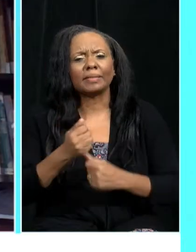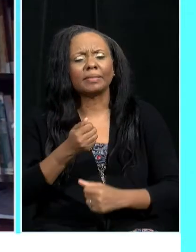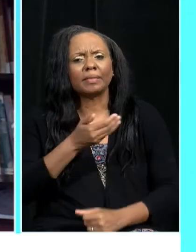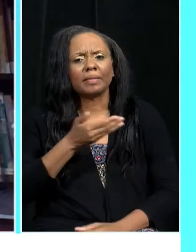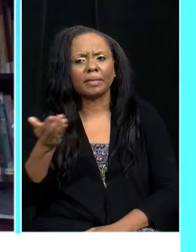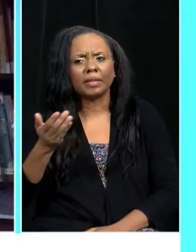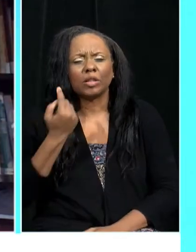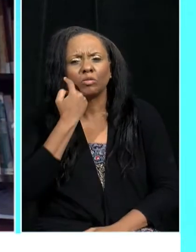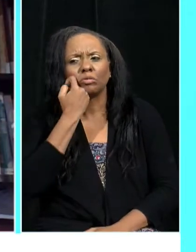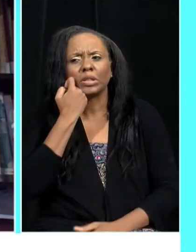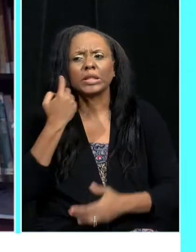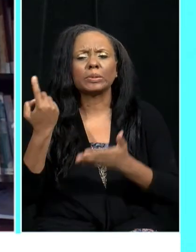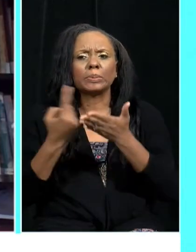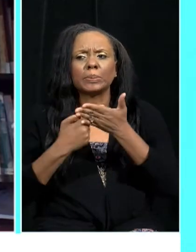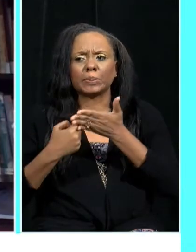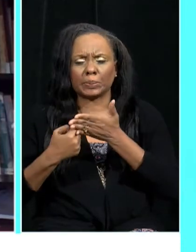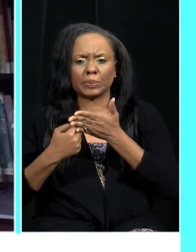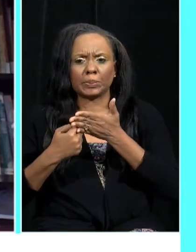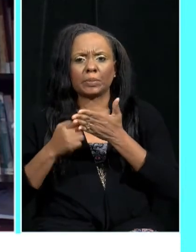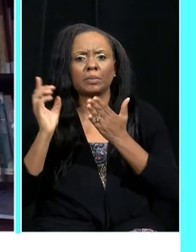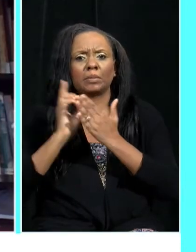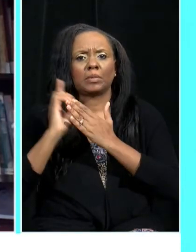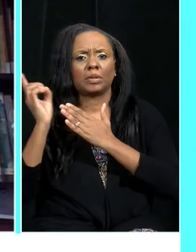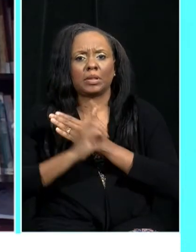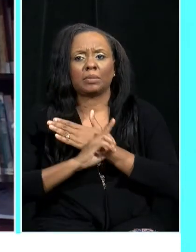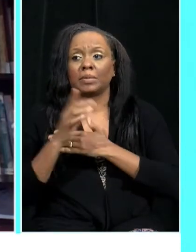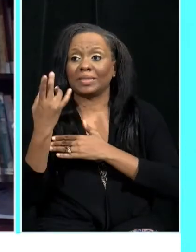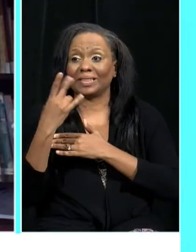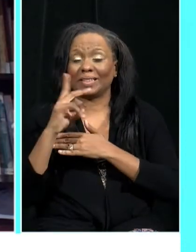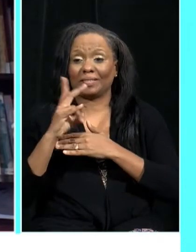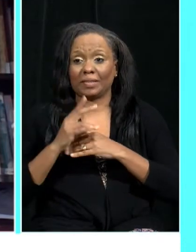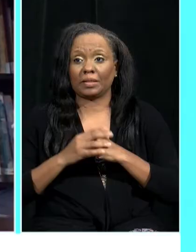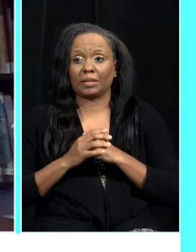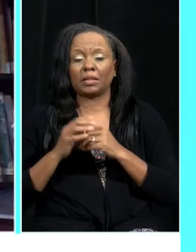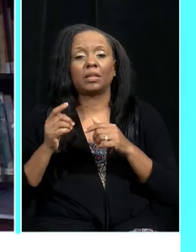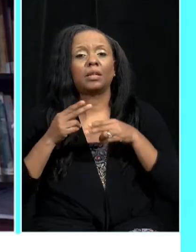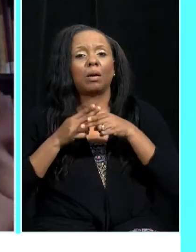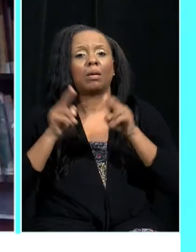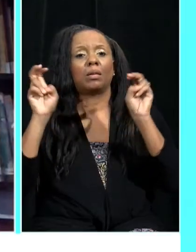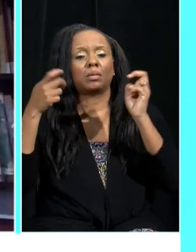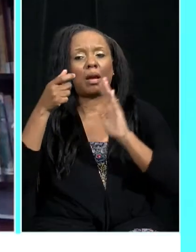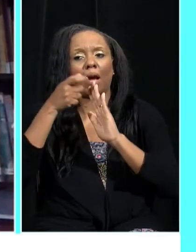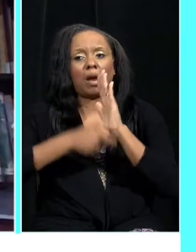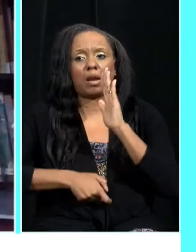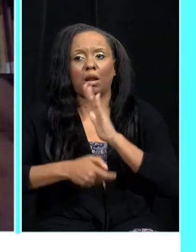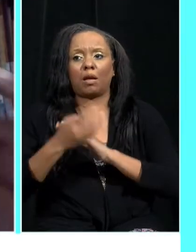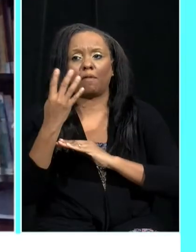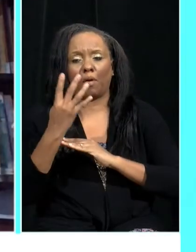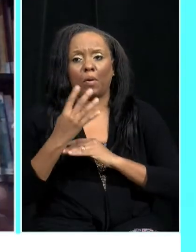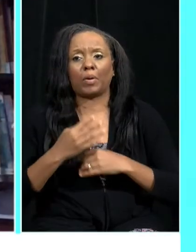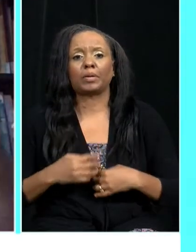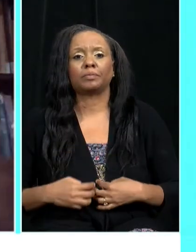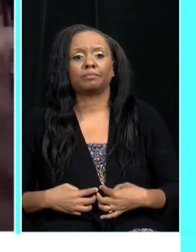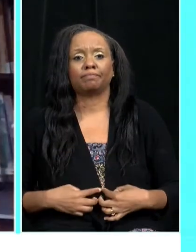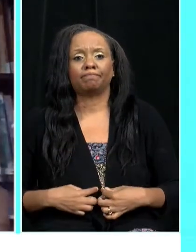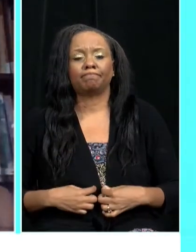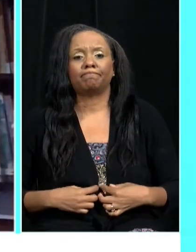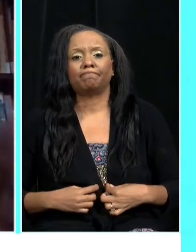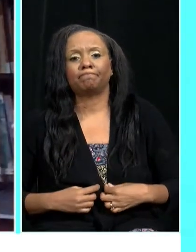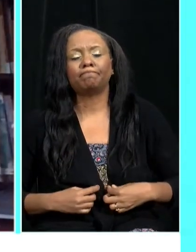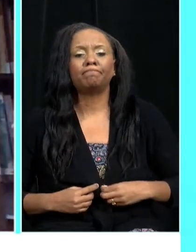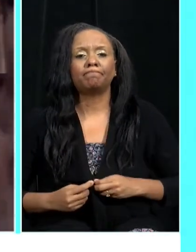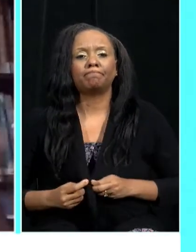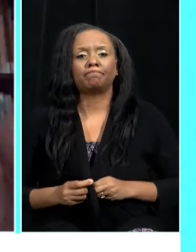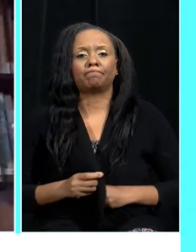recent consultation published on December the 17th is called Article 4 because it's covered under Article 4 of the